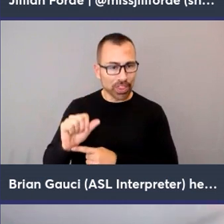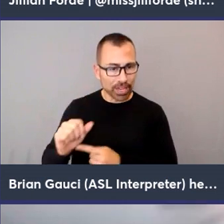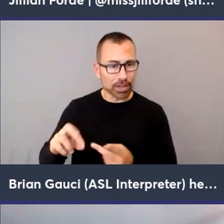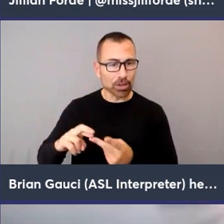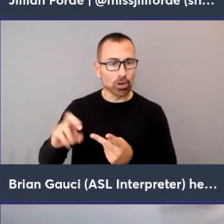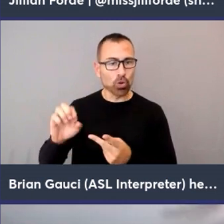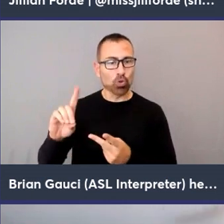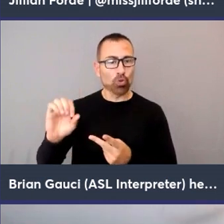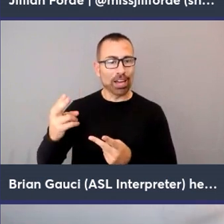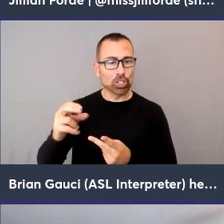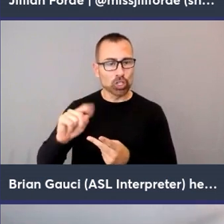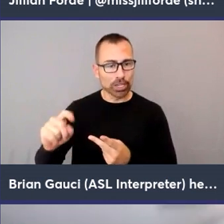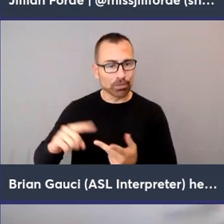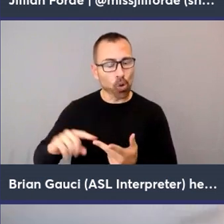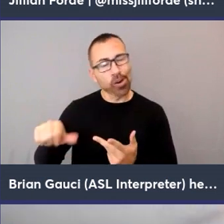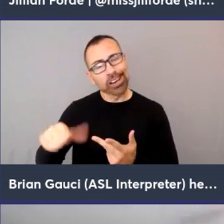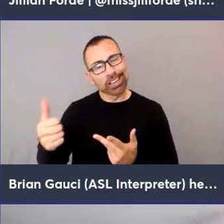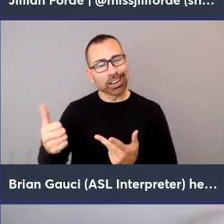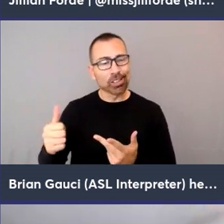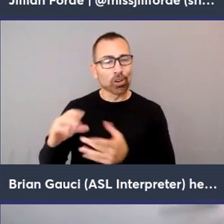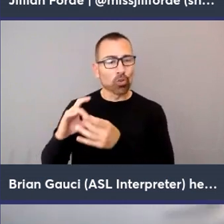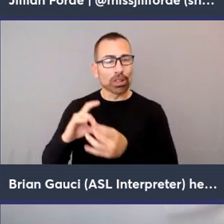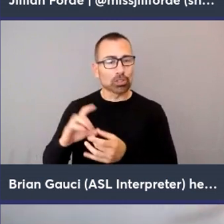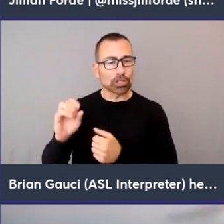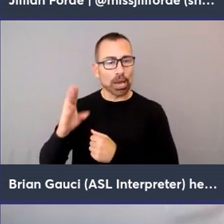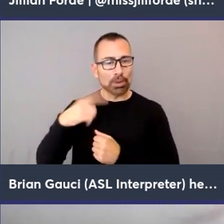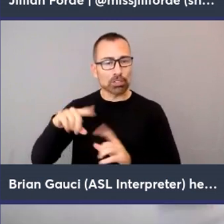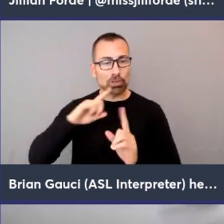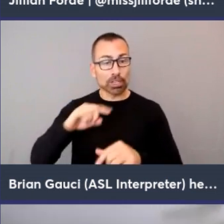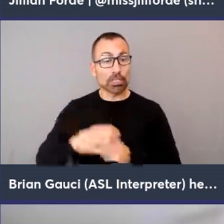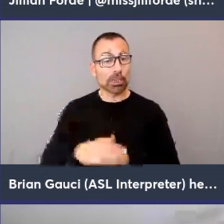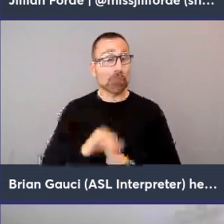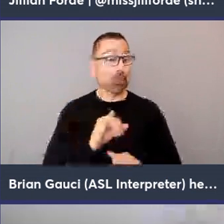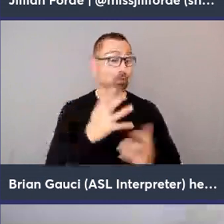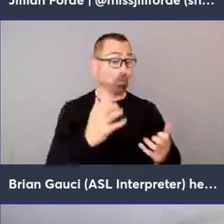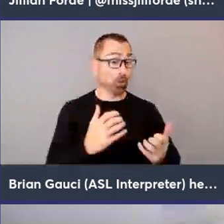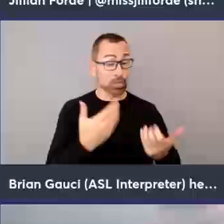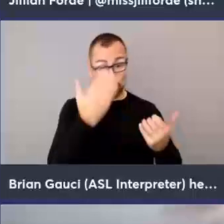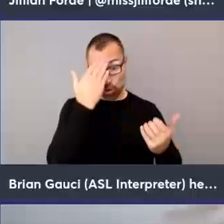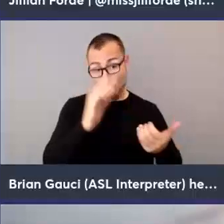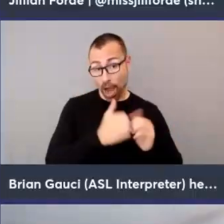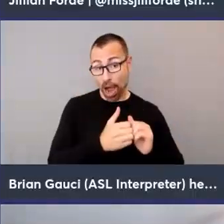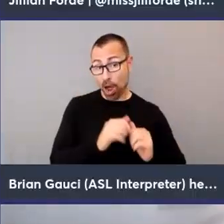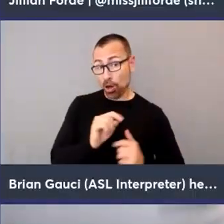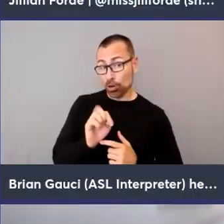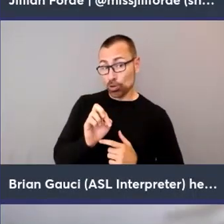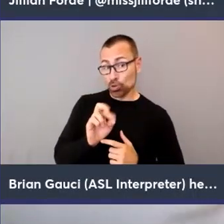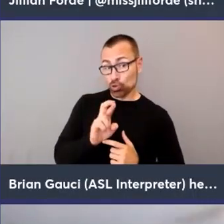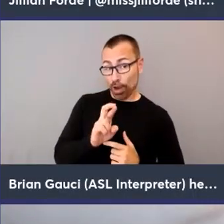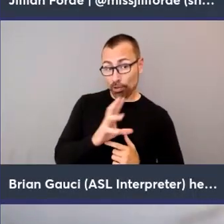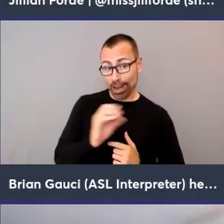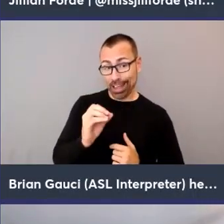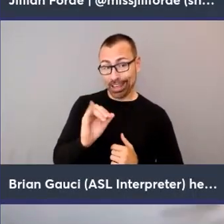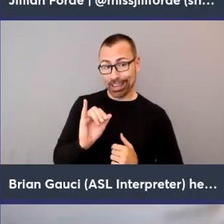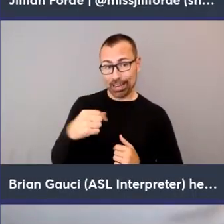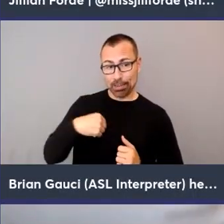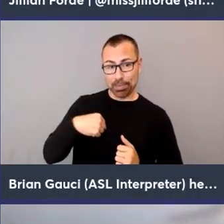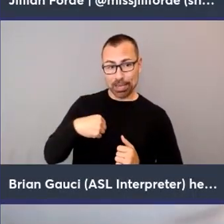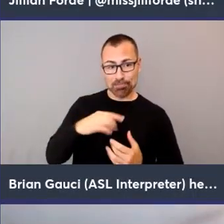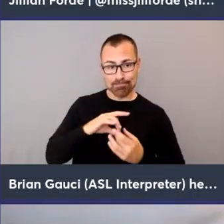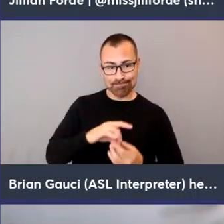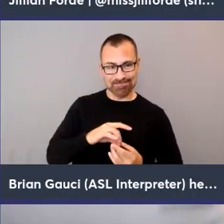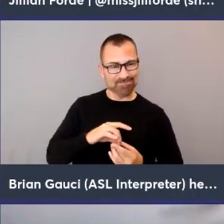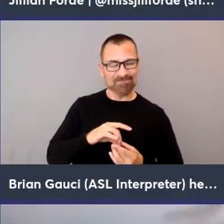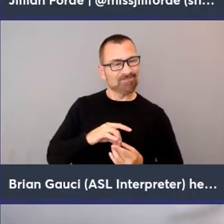of questions very well. But if you wanted to answer those questions of how are Trevor and I connected, that's not something you're easily going to be able to answer with other technologies.